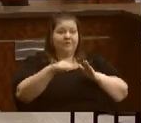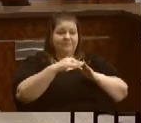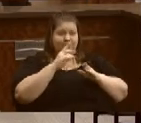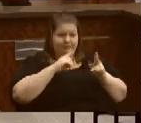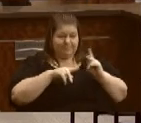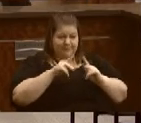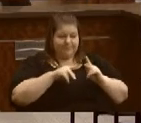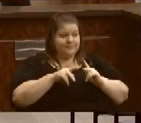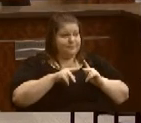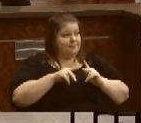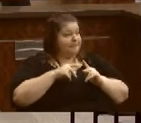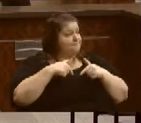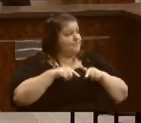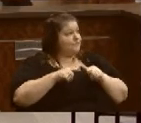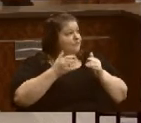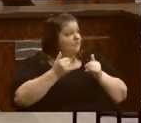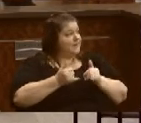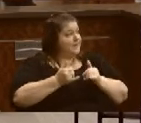Let us now